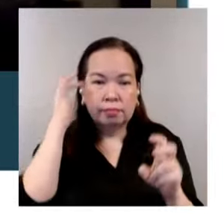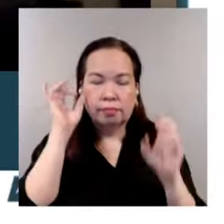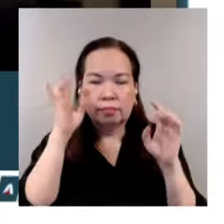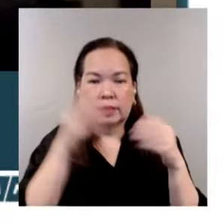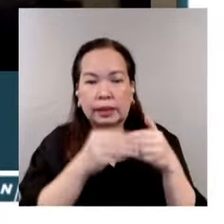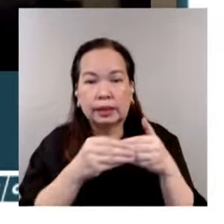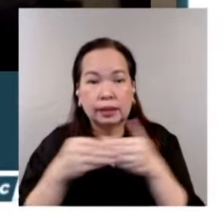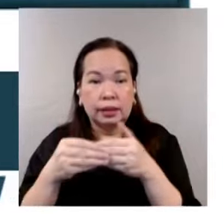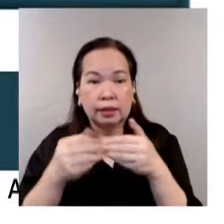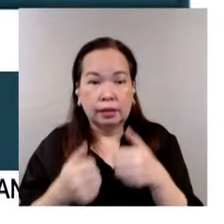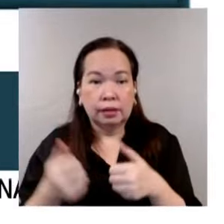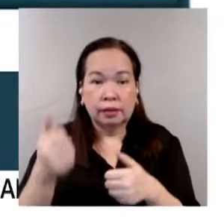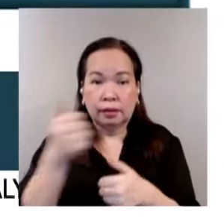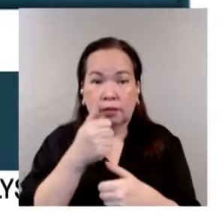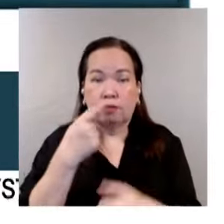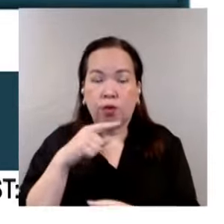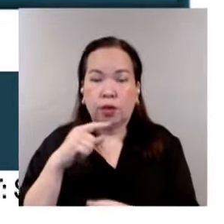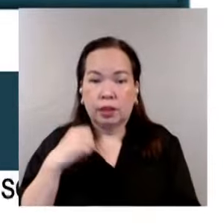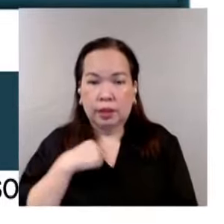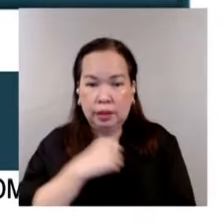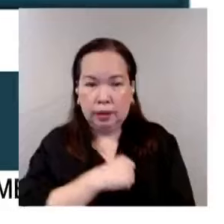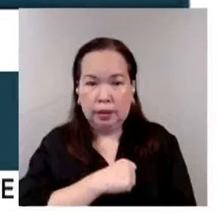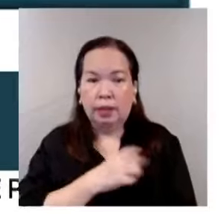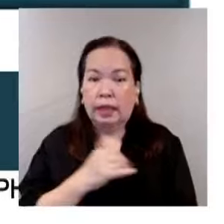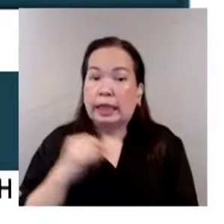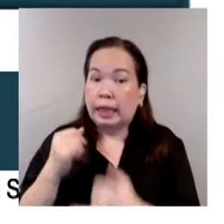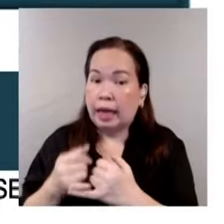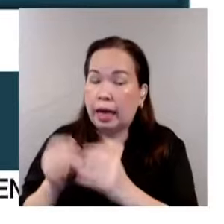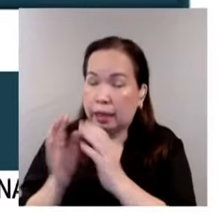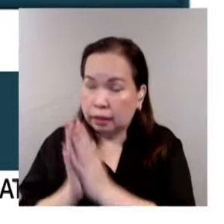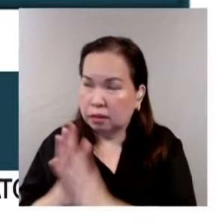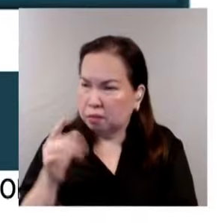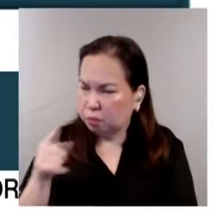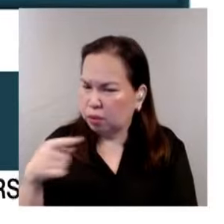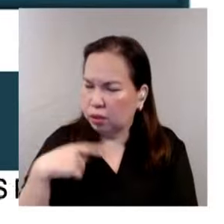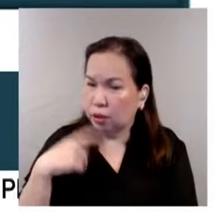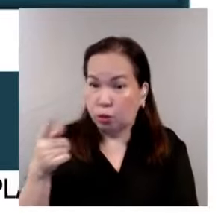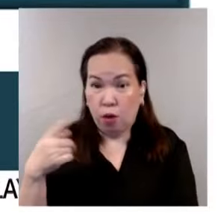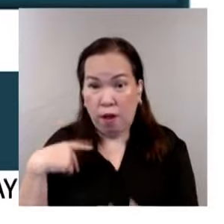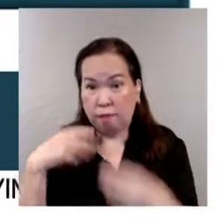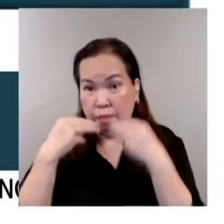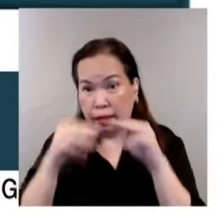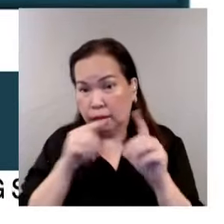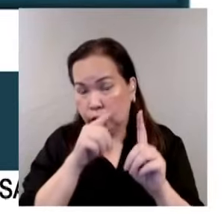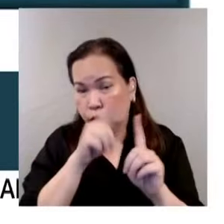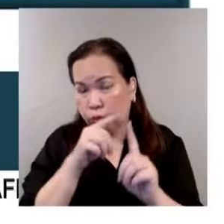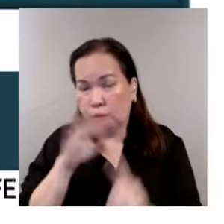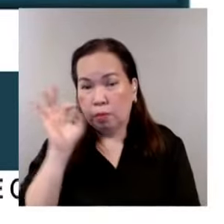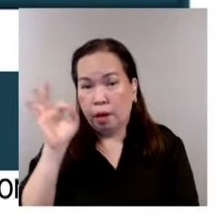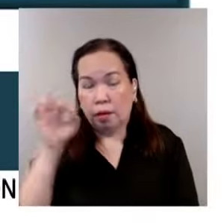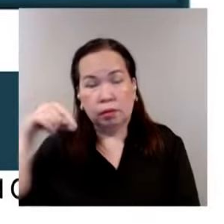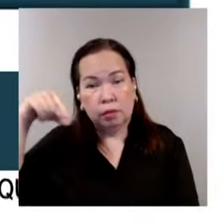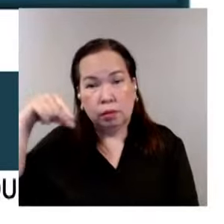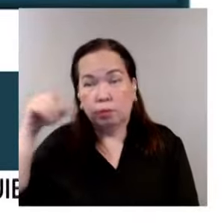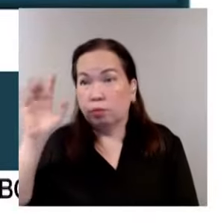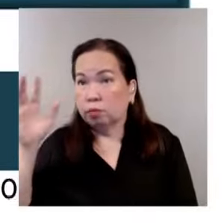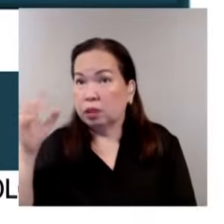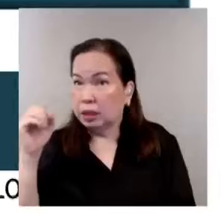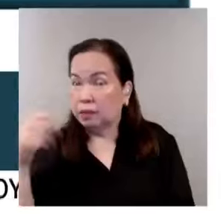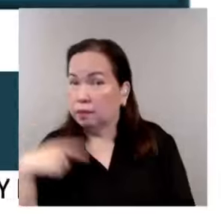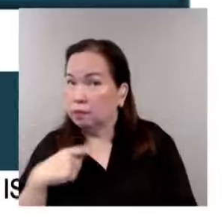again, if you had a chance to talk to Pastor Kubiloy, what's your message? What would you like to tell him? Well, to Pastor